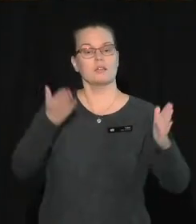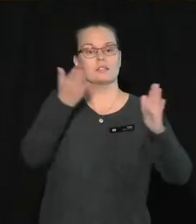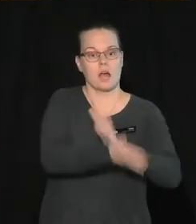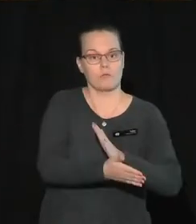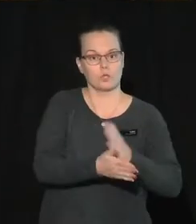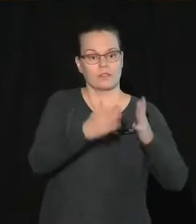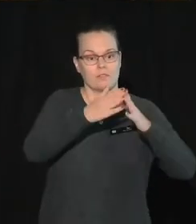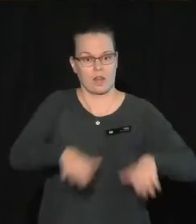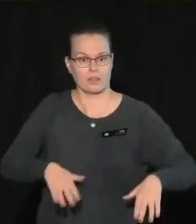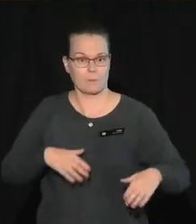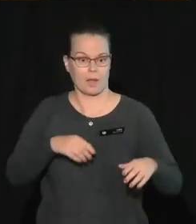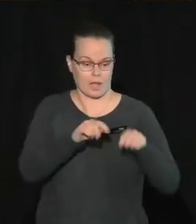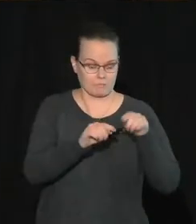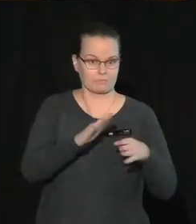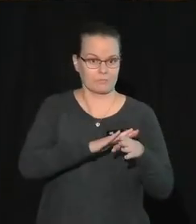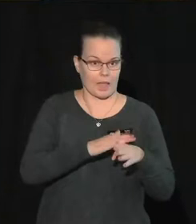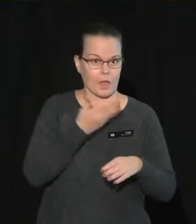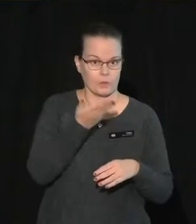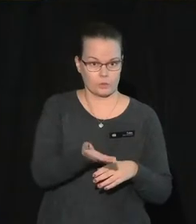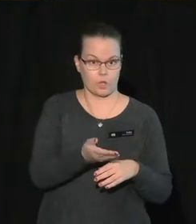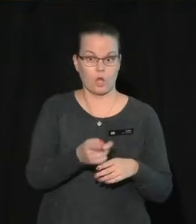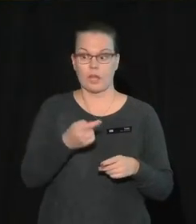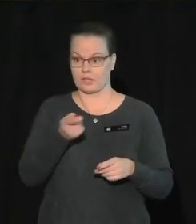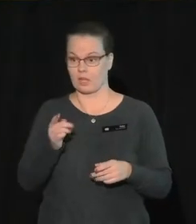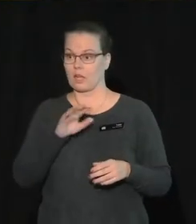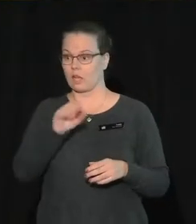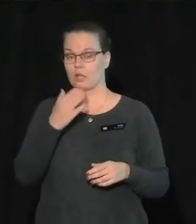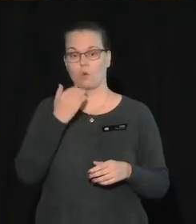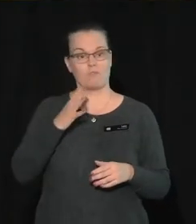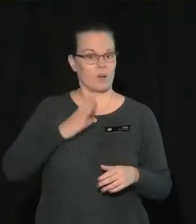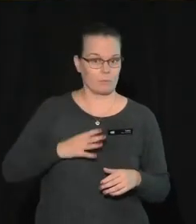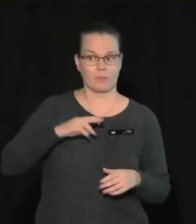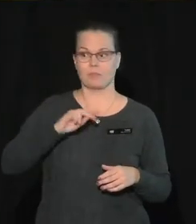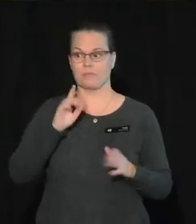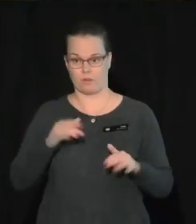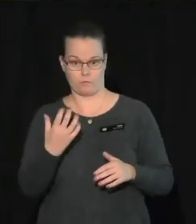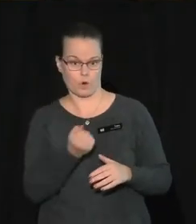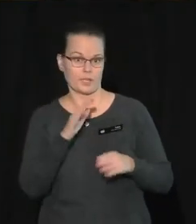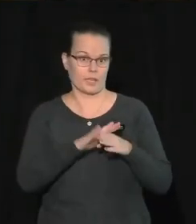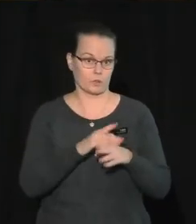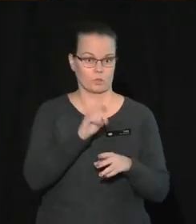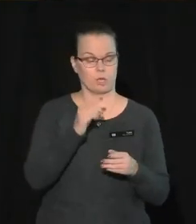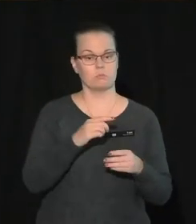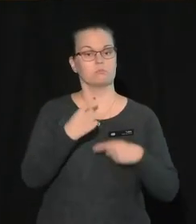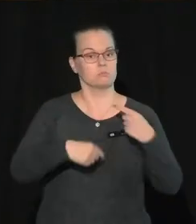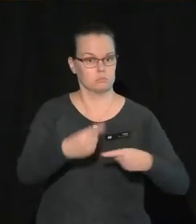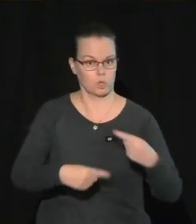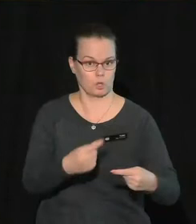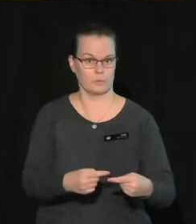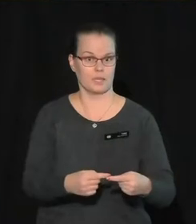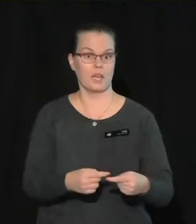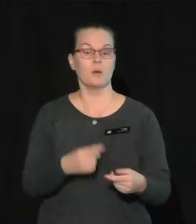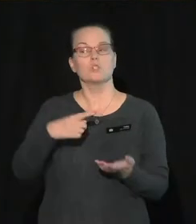accessible for persons with disabilities. So not only we will have the manufacturer, you saw